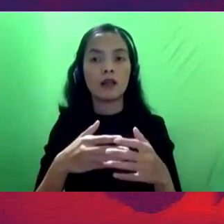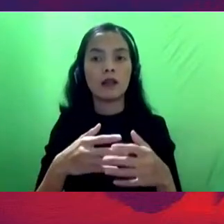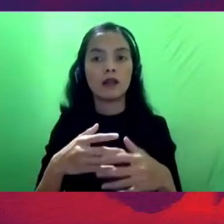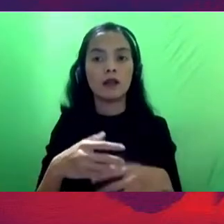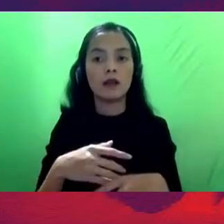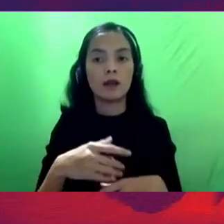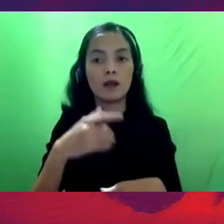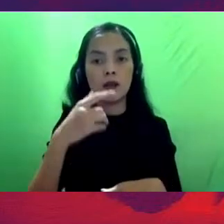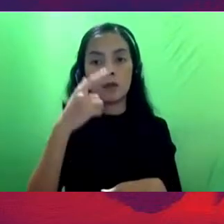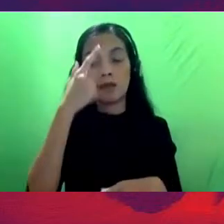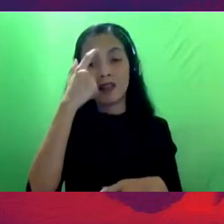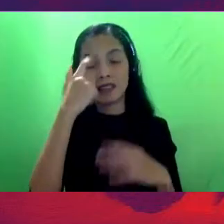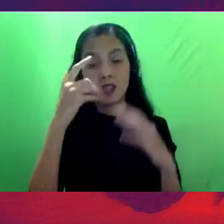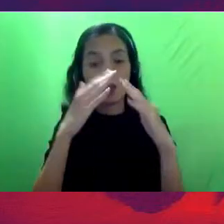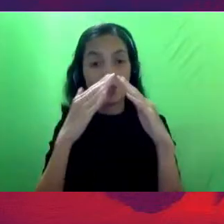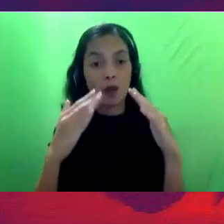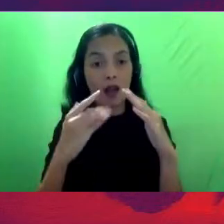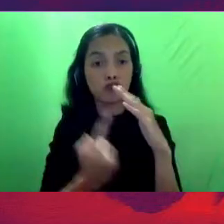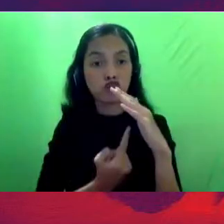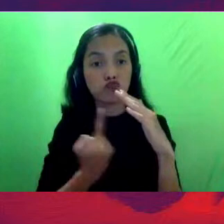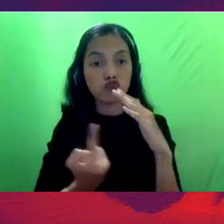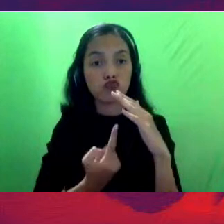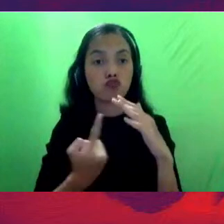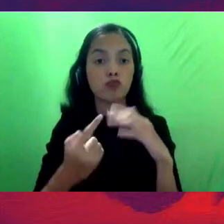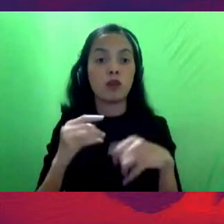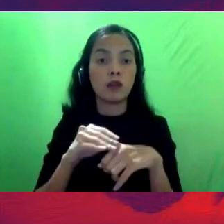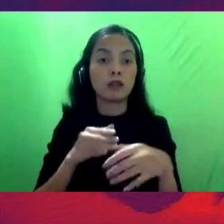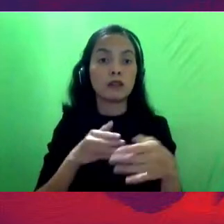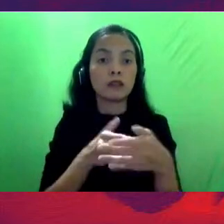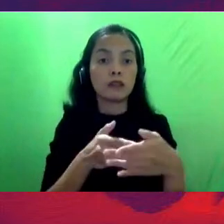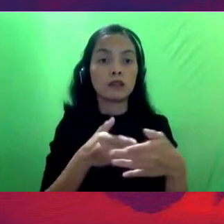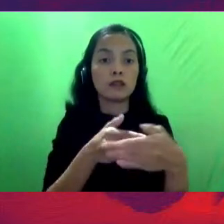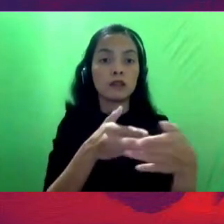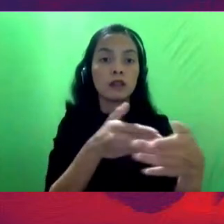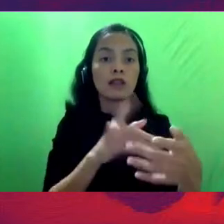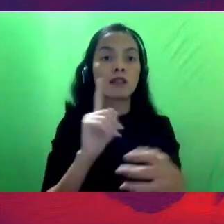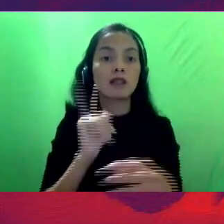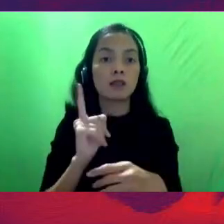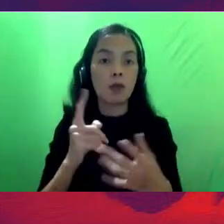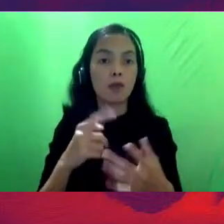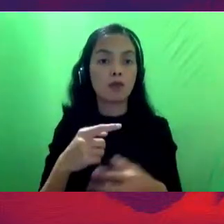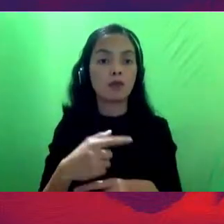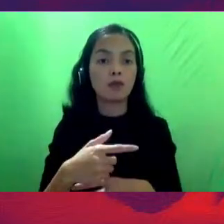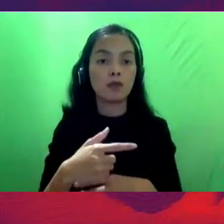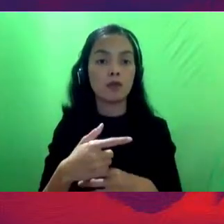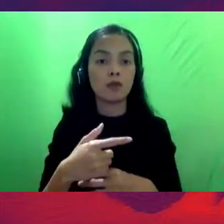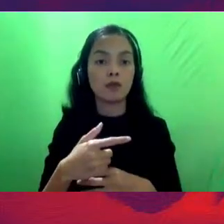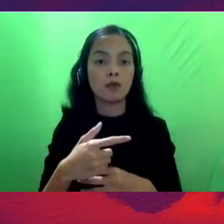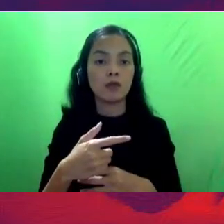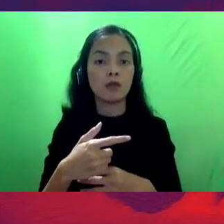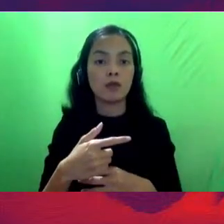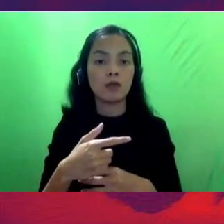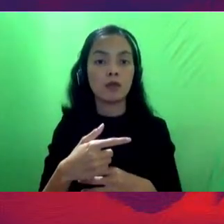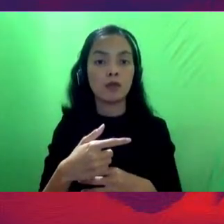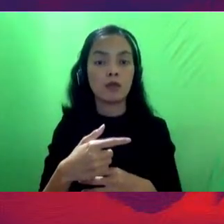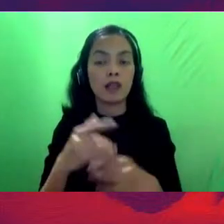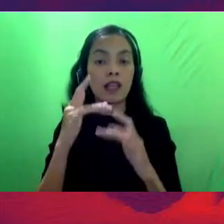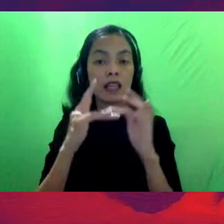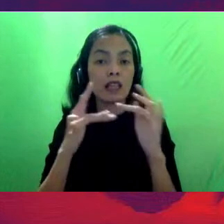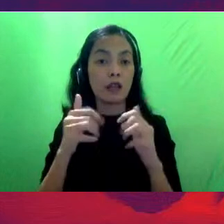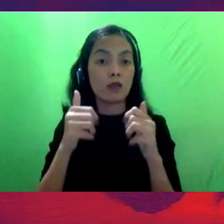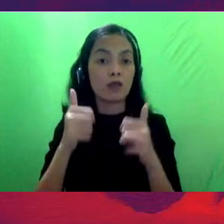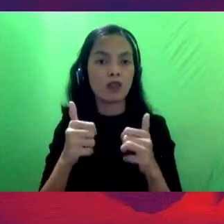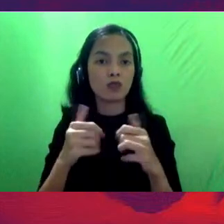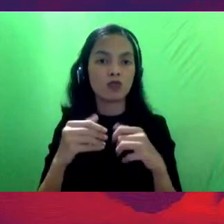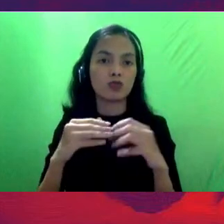the unequal distributions of quality internet. As mentioned during